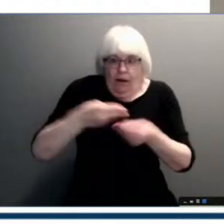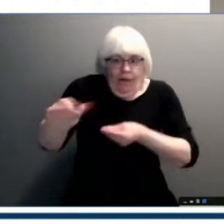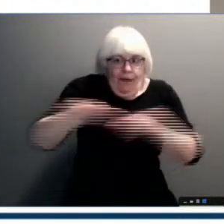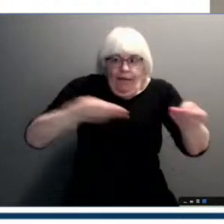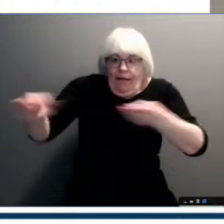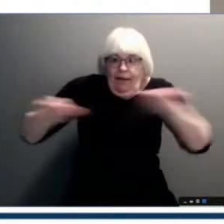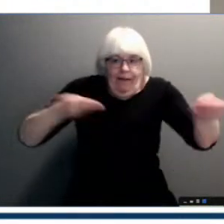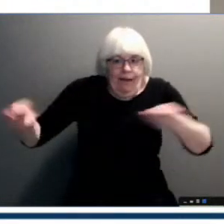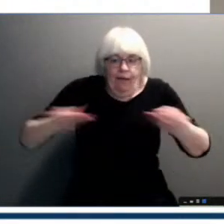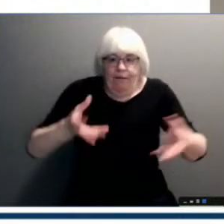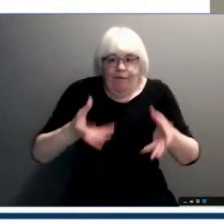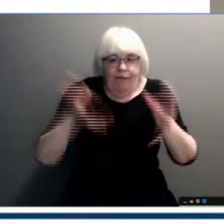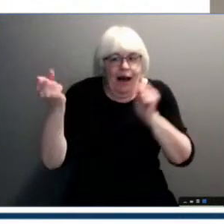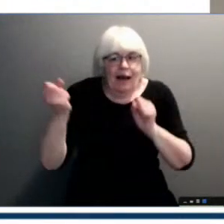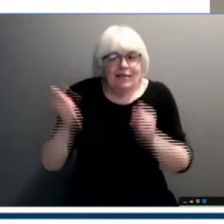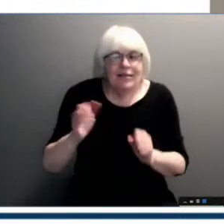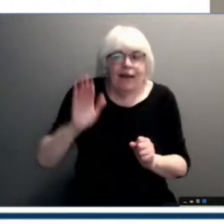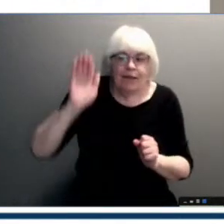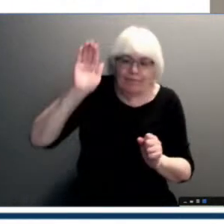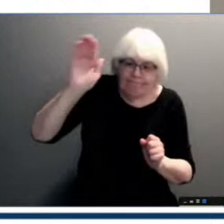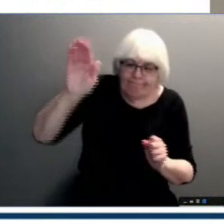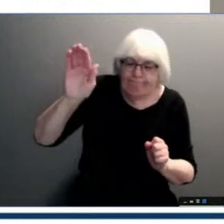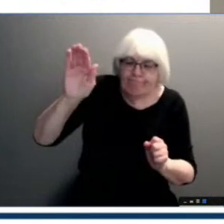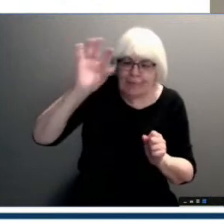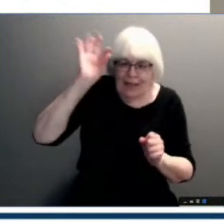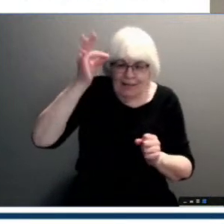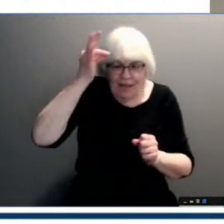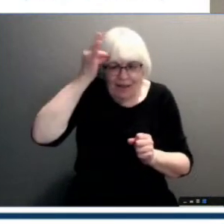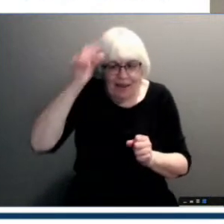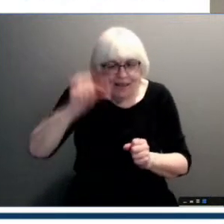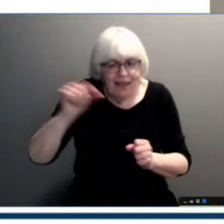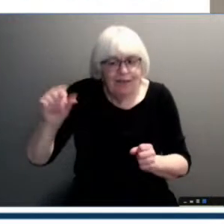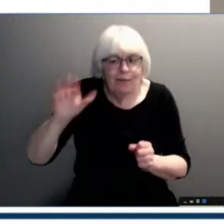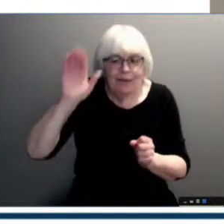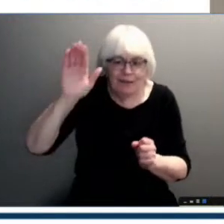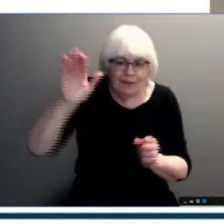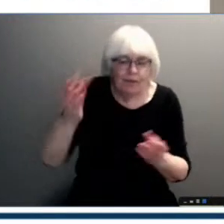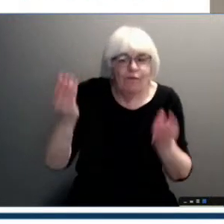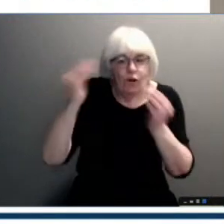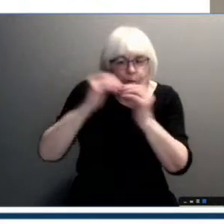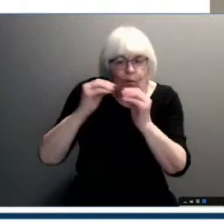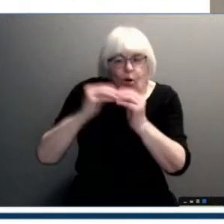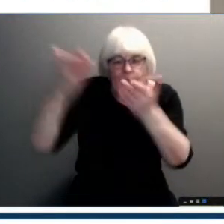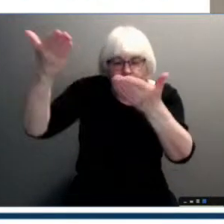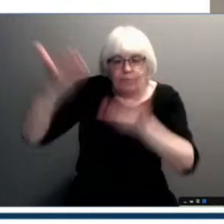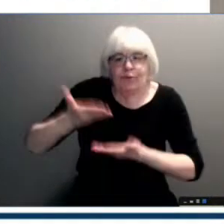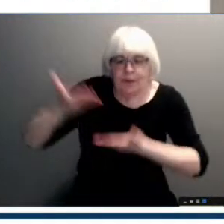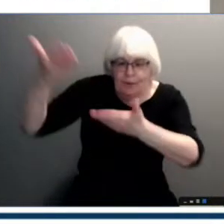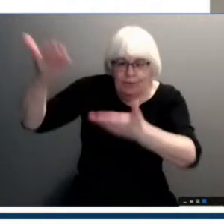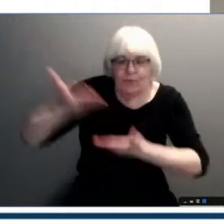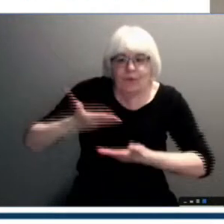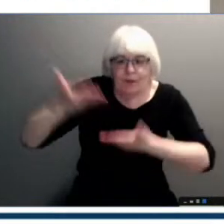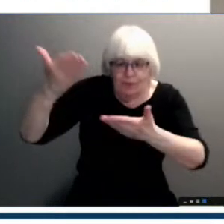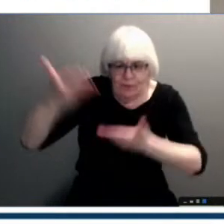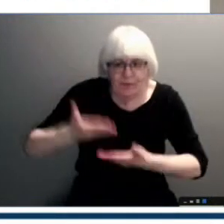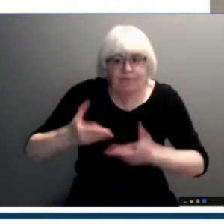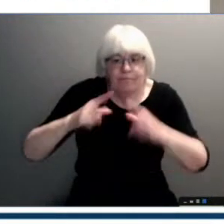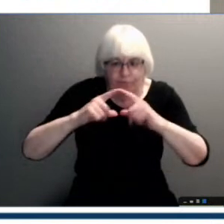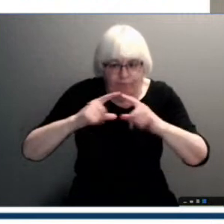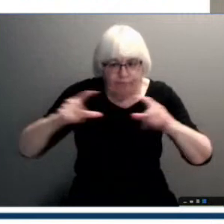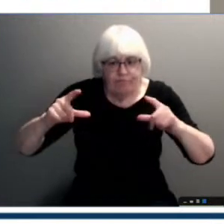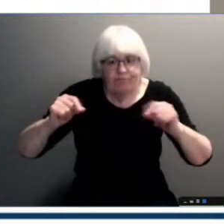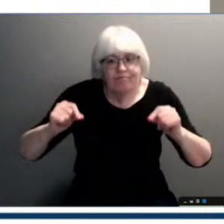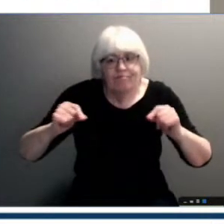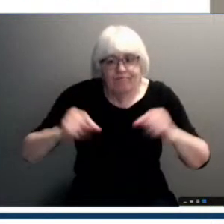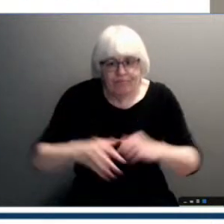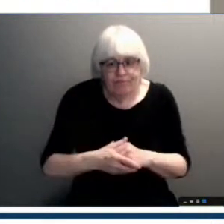or ourselves as the province, procuring more test kits. And as I said, I have teams of people actively looking